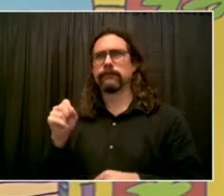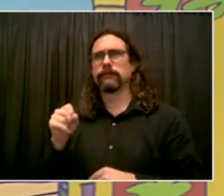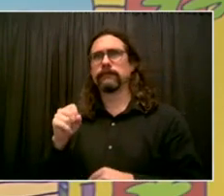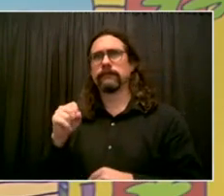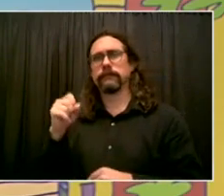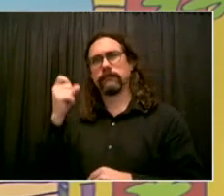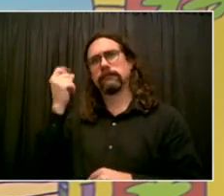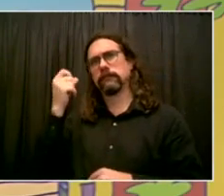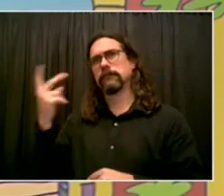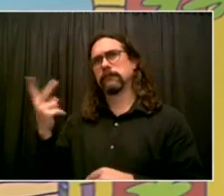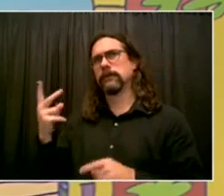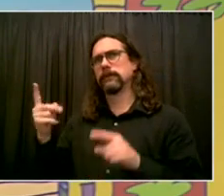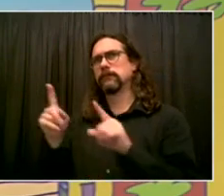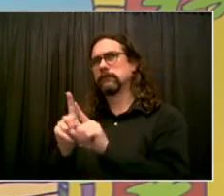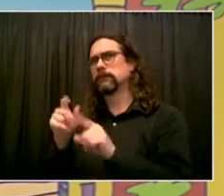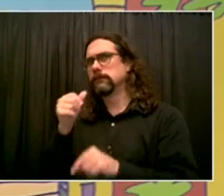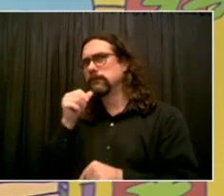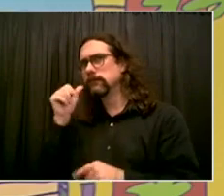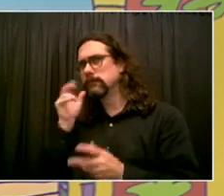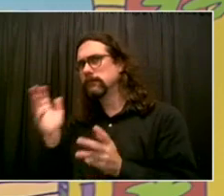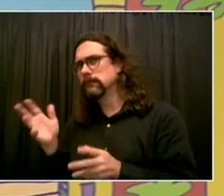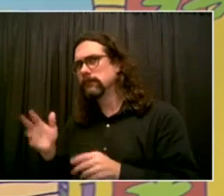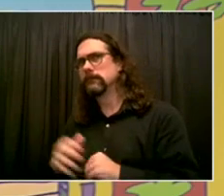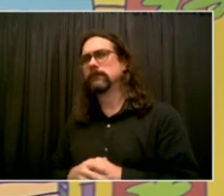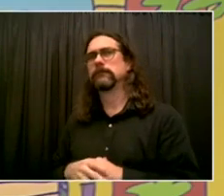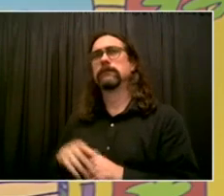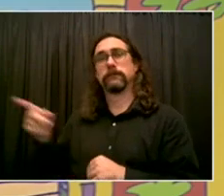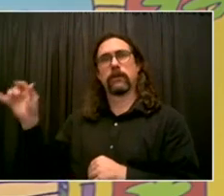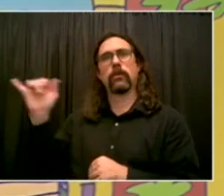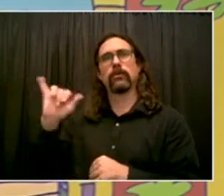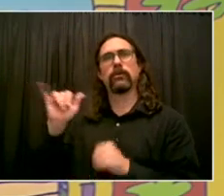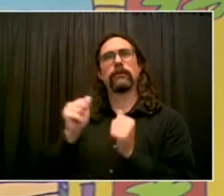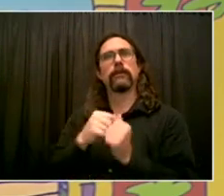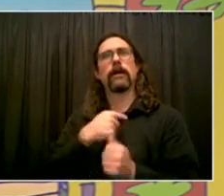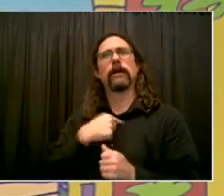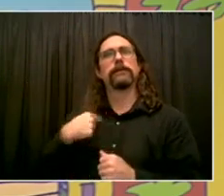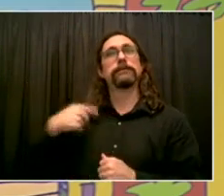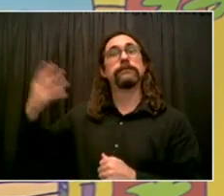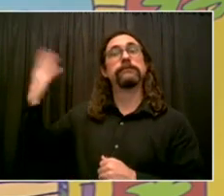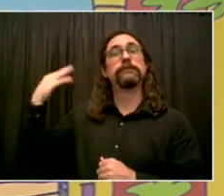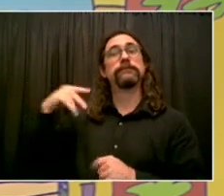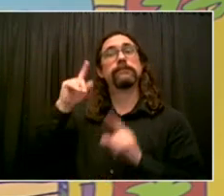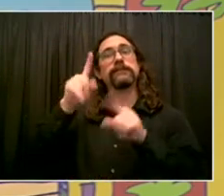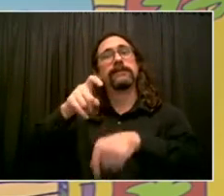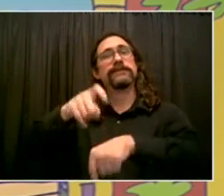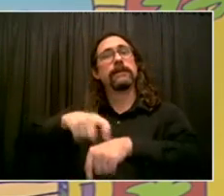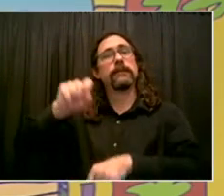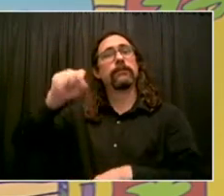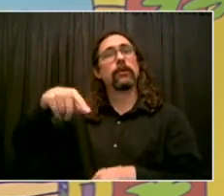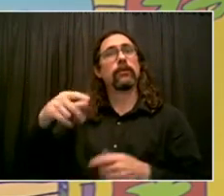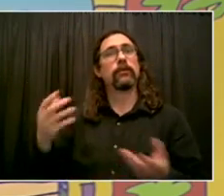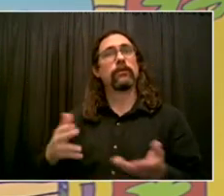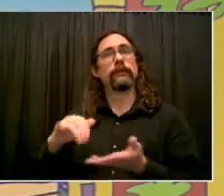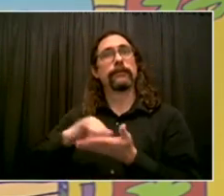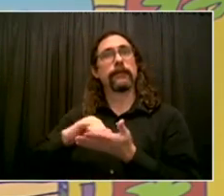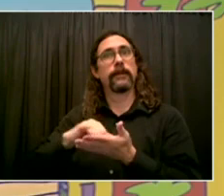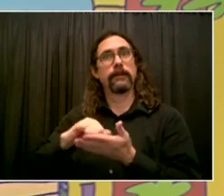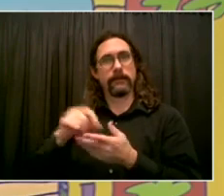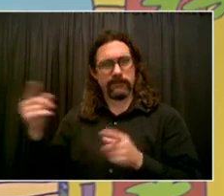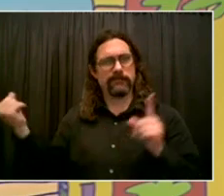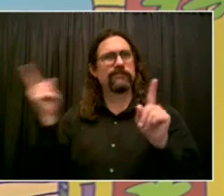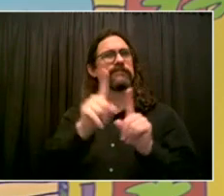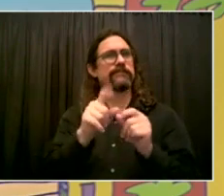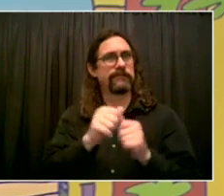for the theater community. He has been such a great booster, no pun intended, of vaccination, and we're so